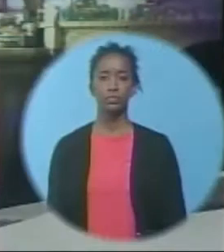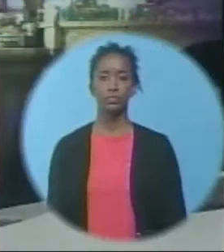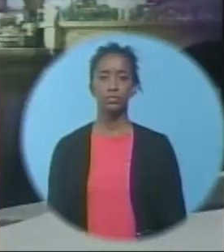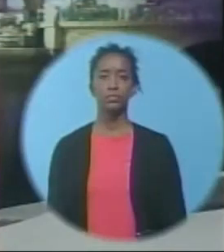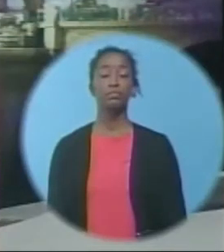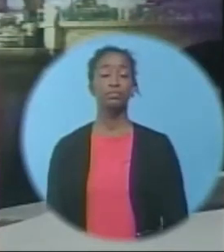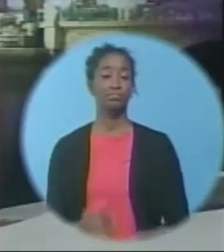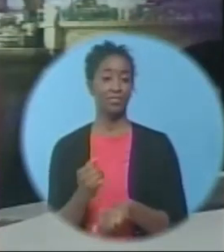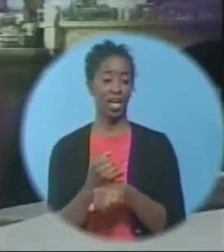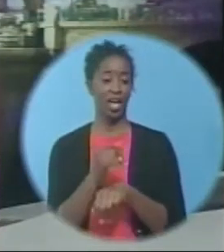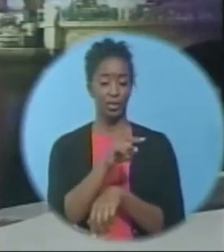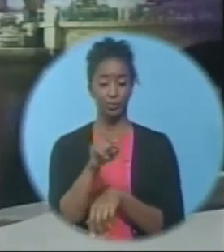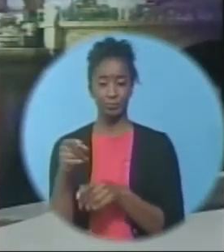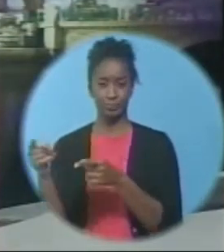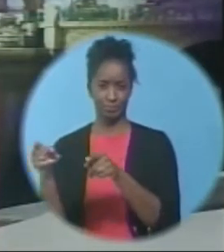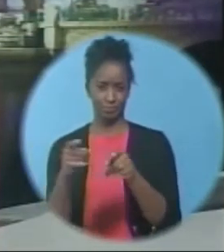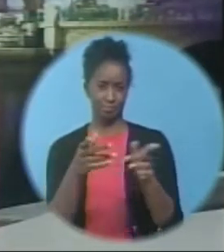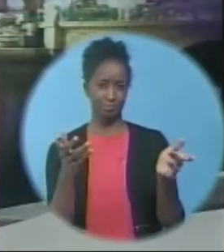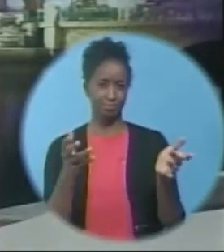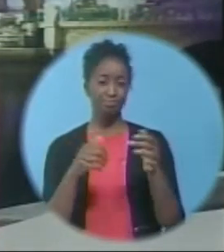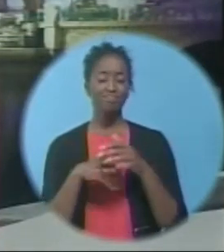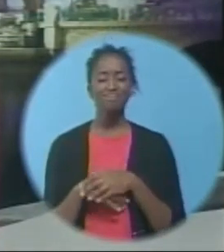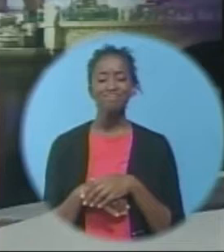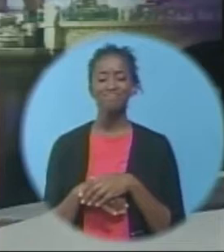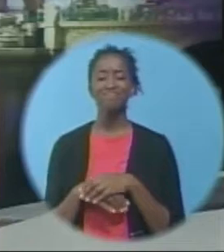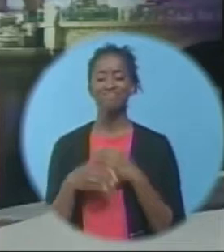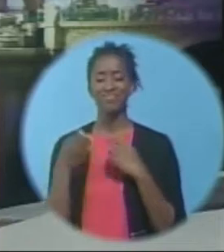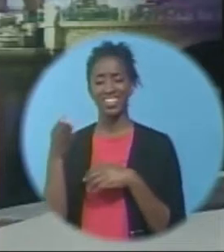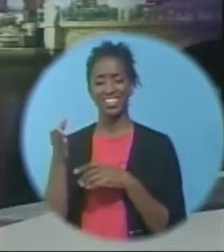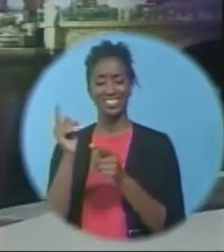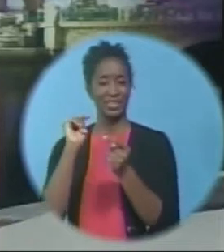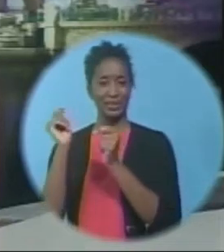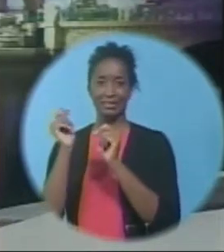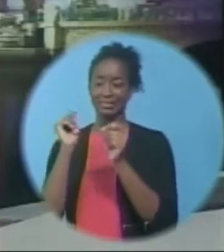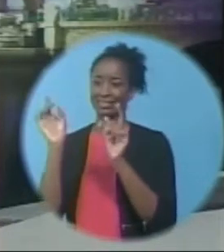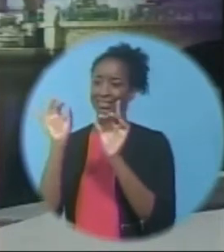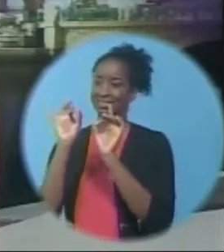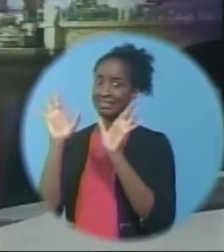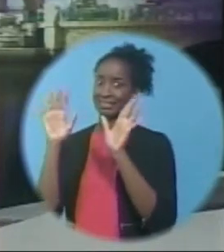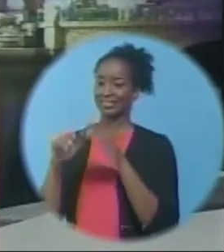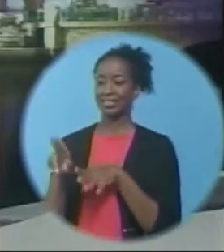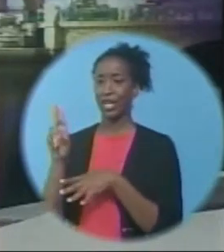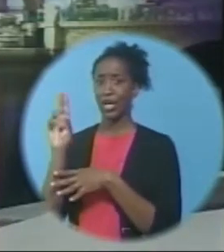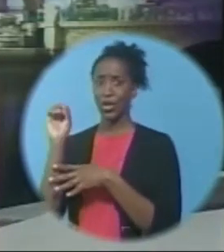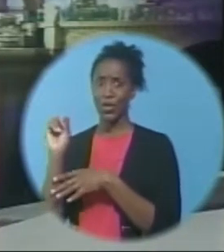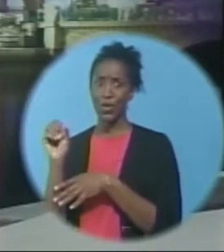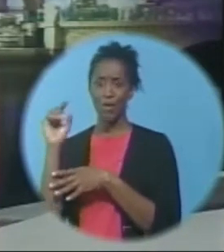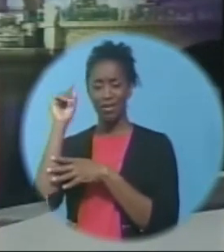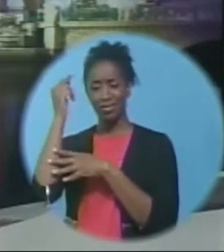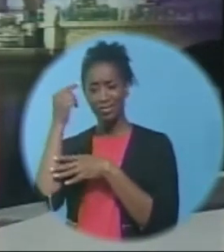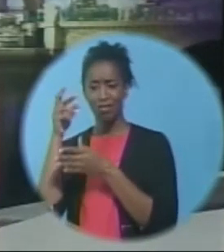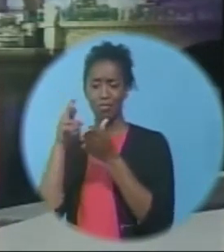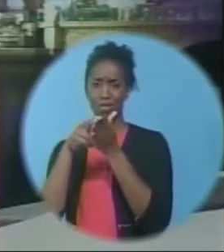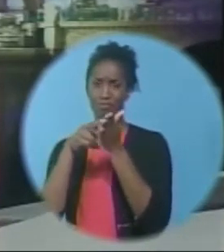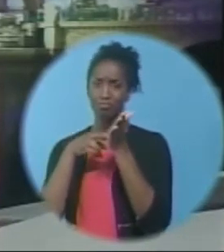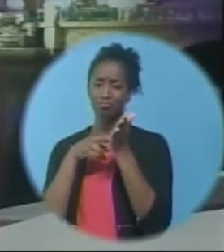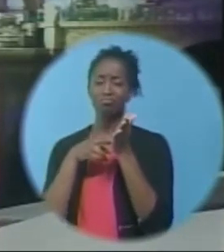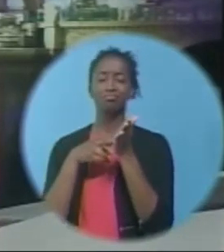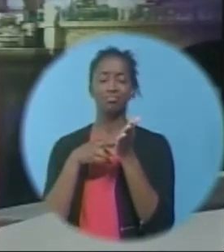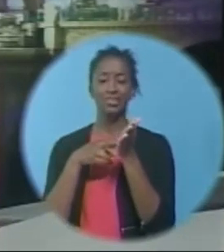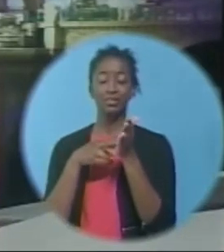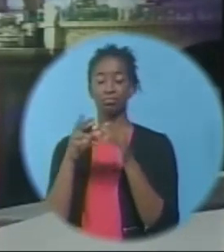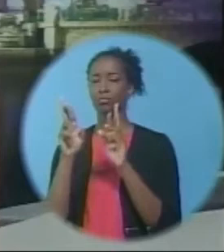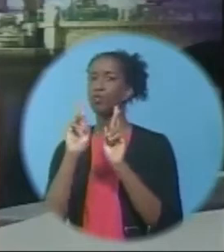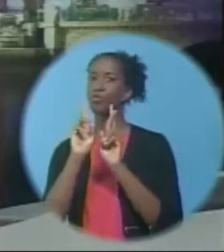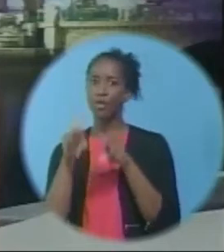On to regional news now. Some bad news for Trinidad and Tobago in the U.S. government report. That Twin Island Republic